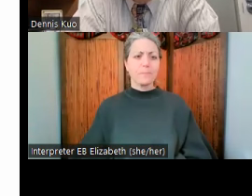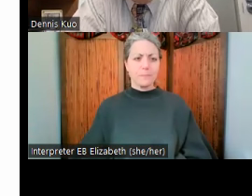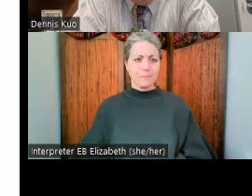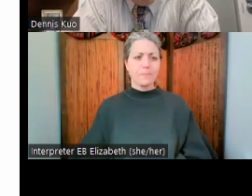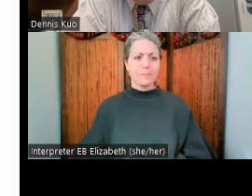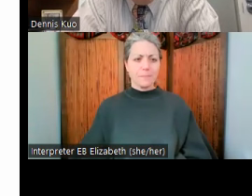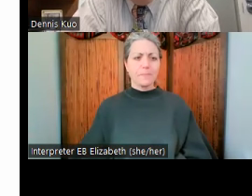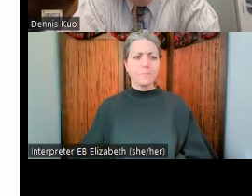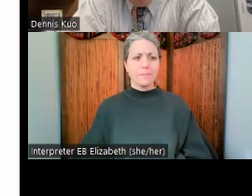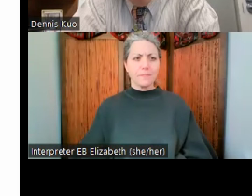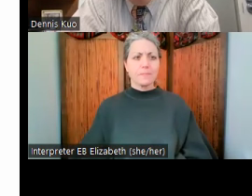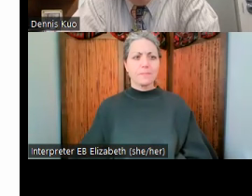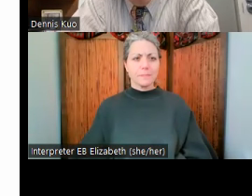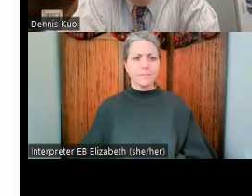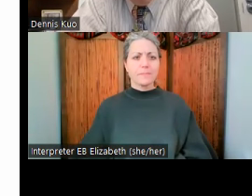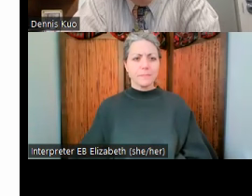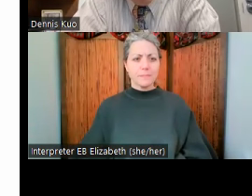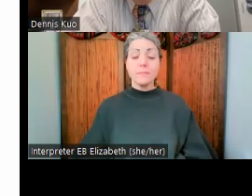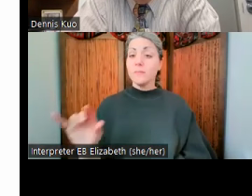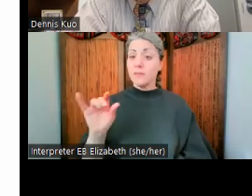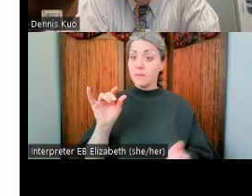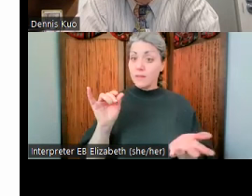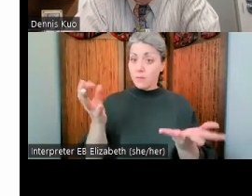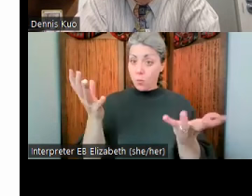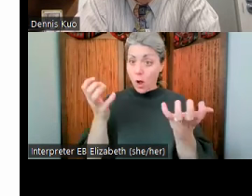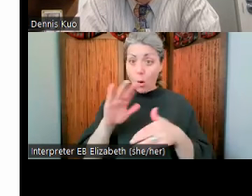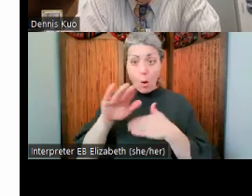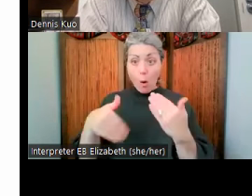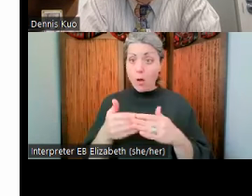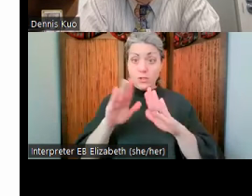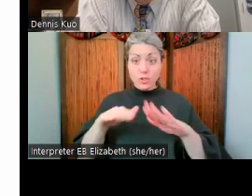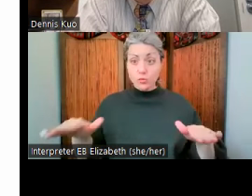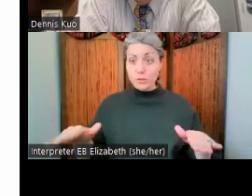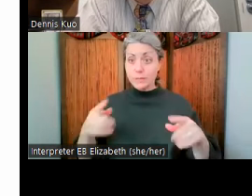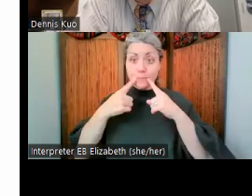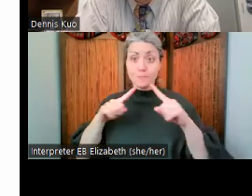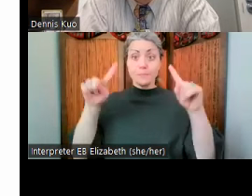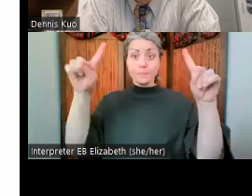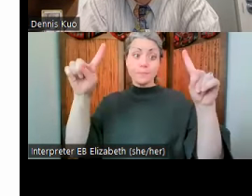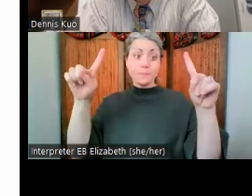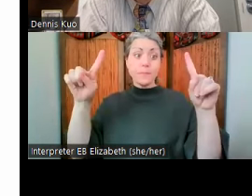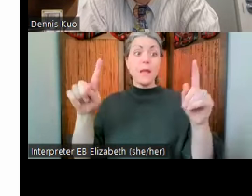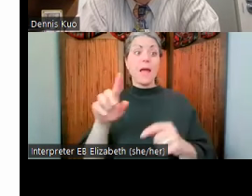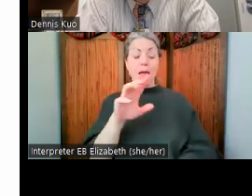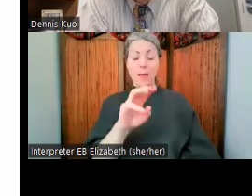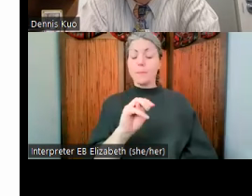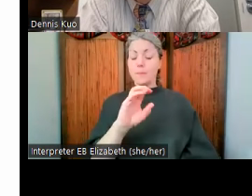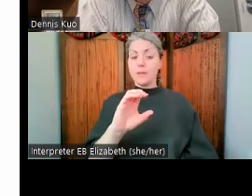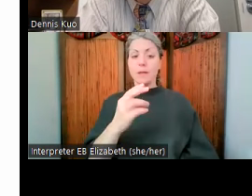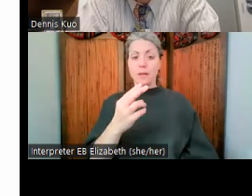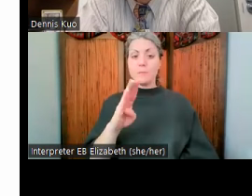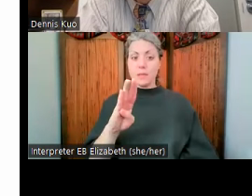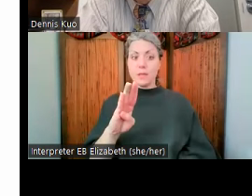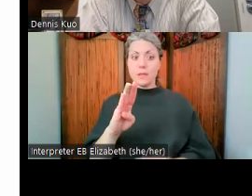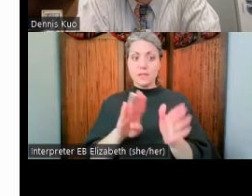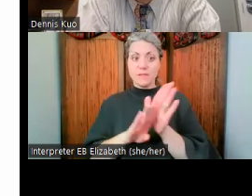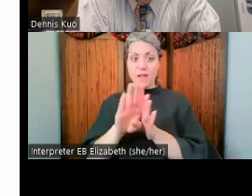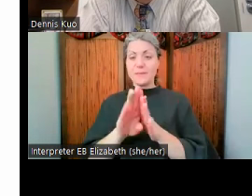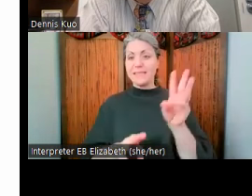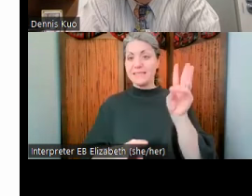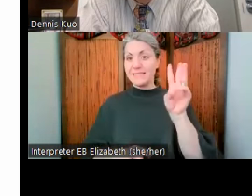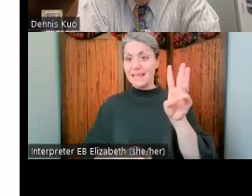To achieve the health and wellness of all children, MCHB has developed 6